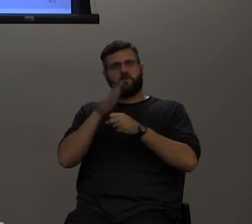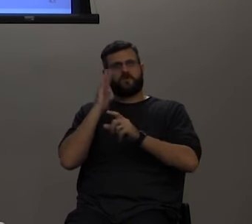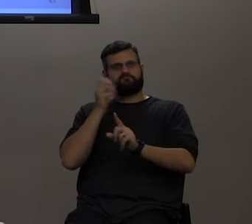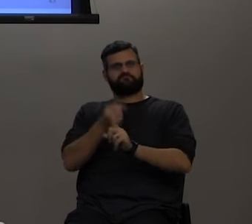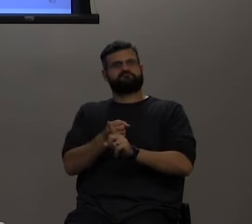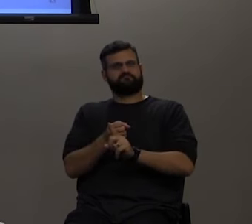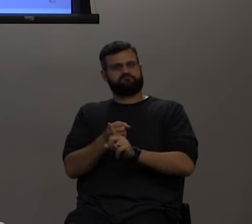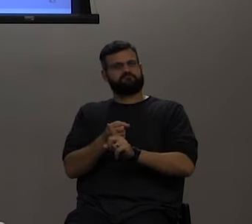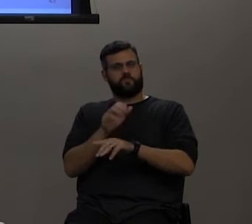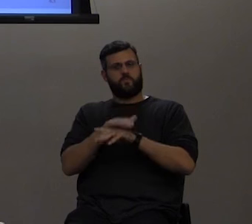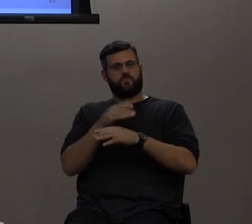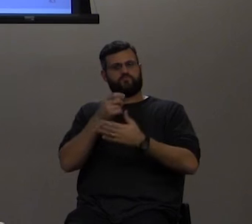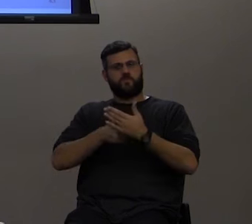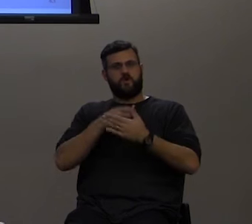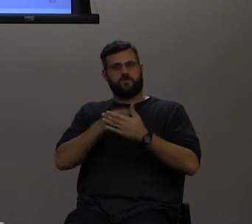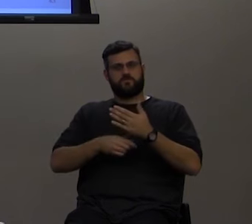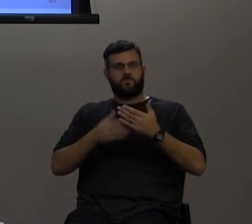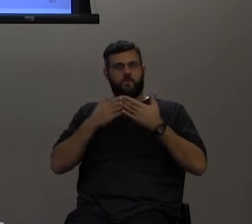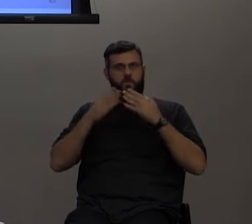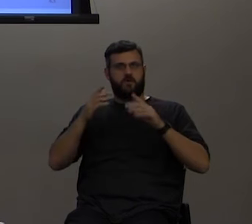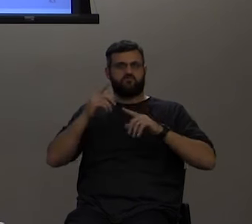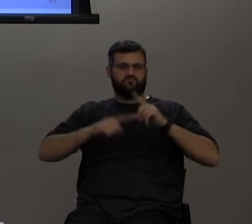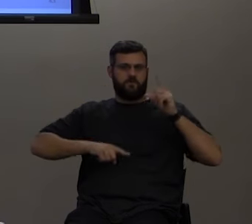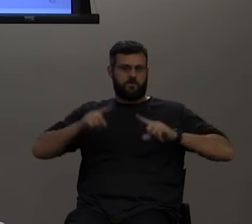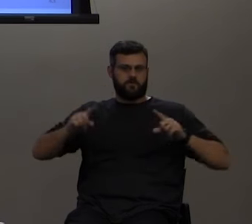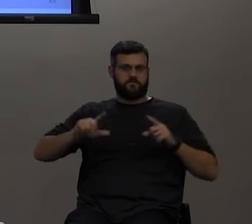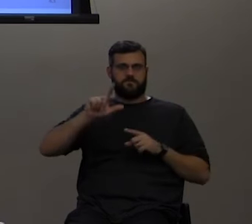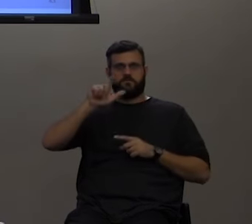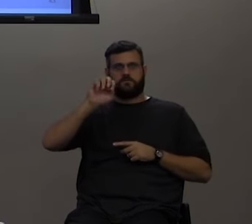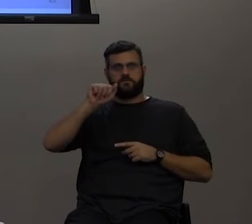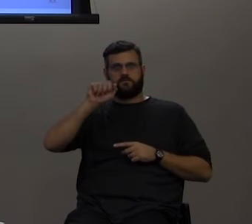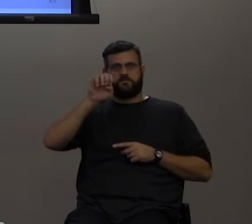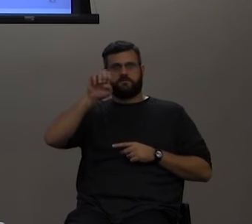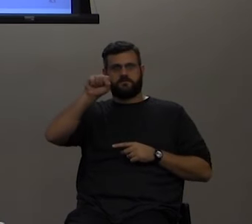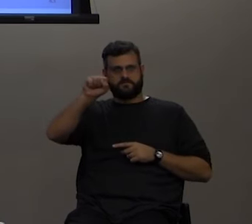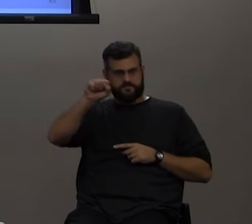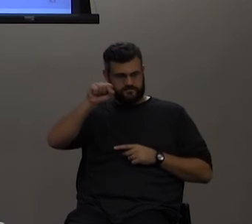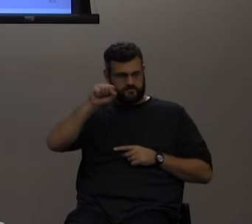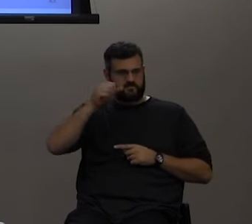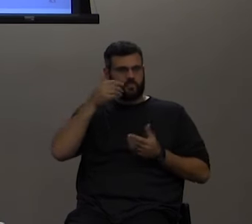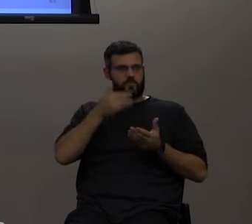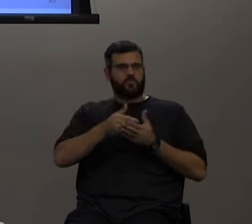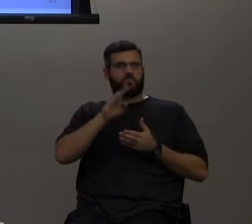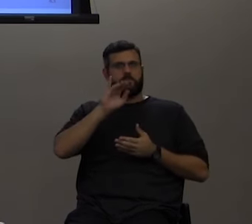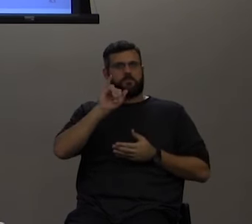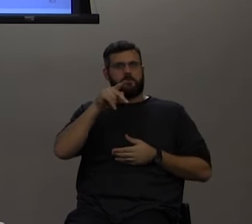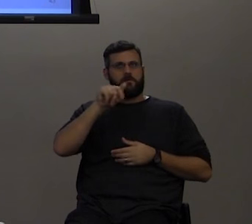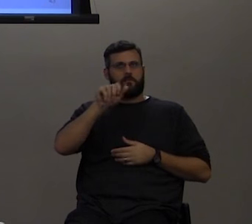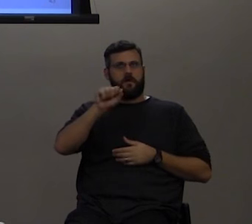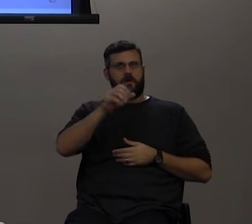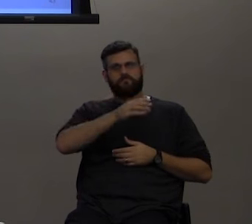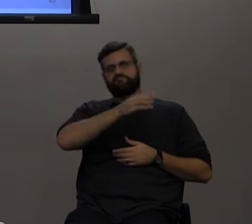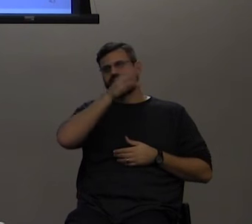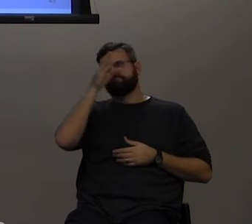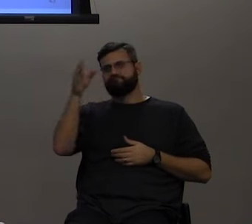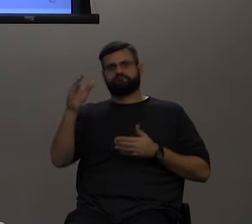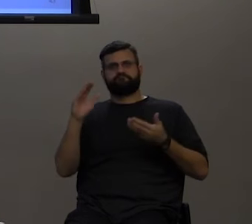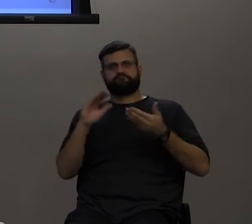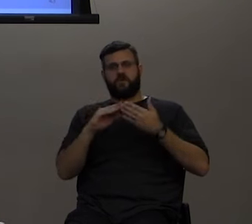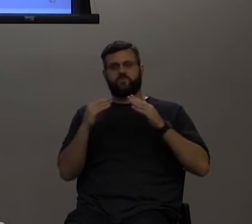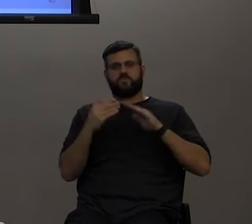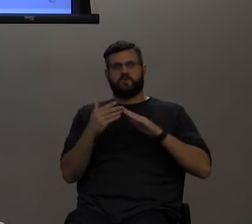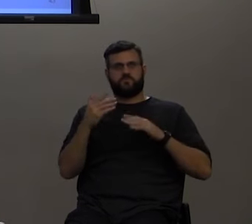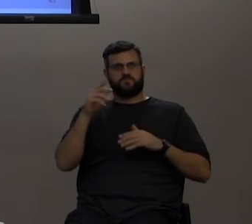prices. And there's a wide range of leases from those located along the bypass to those in